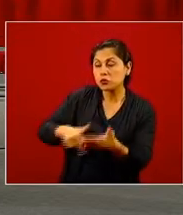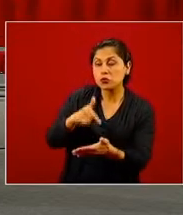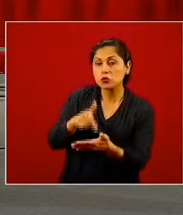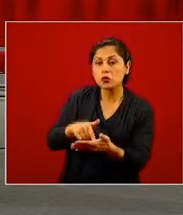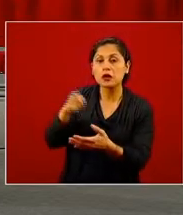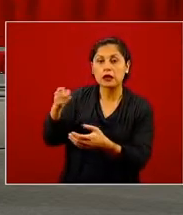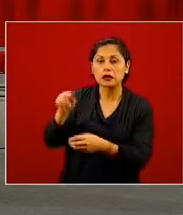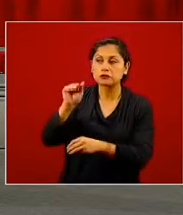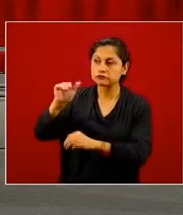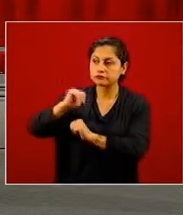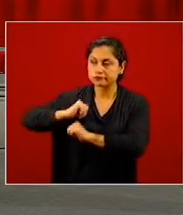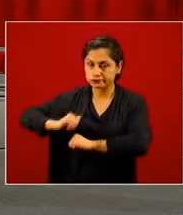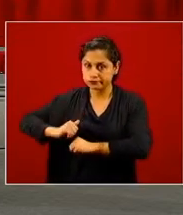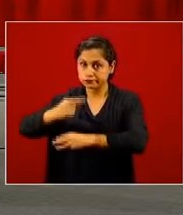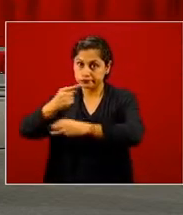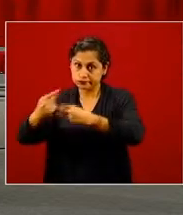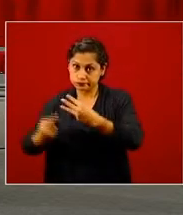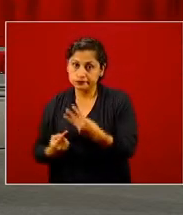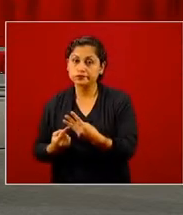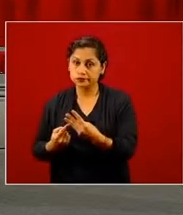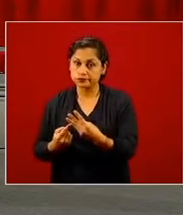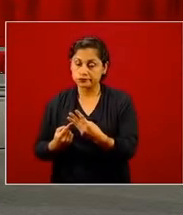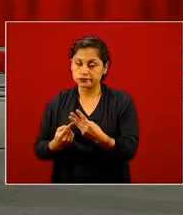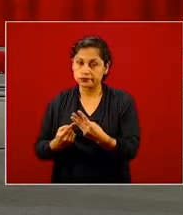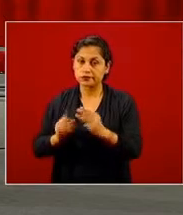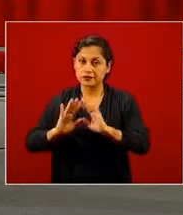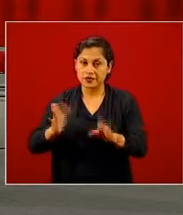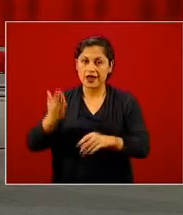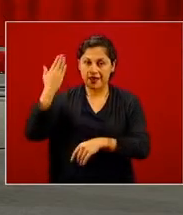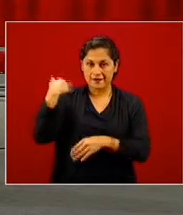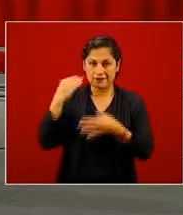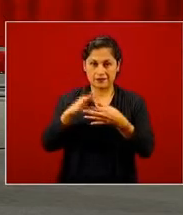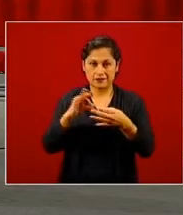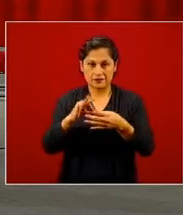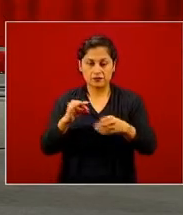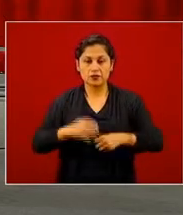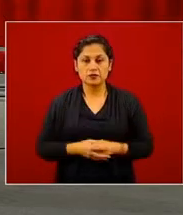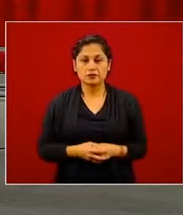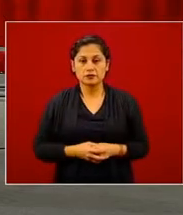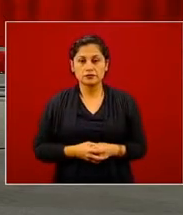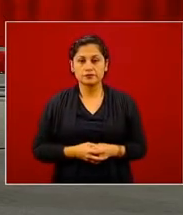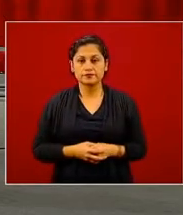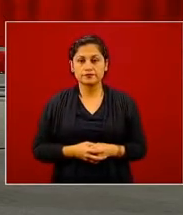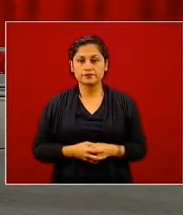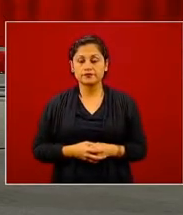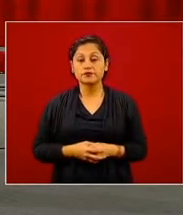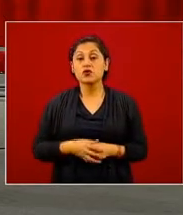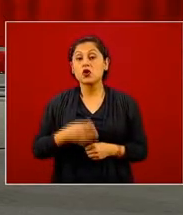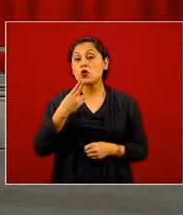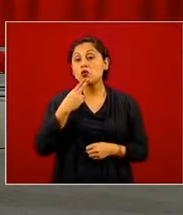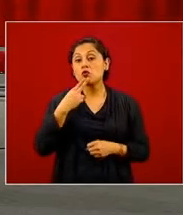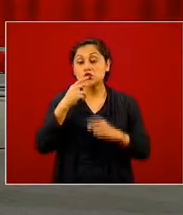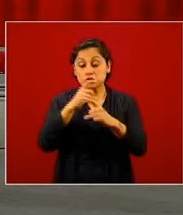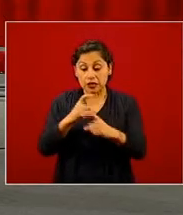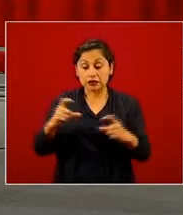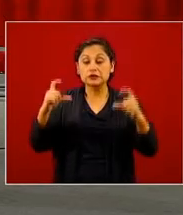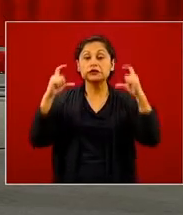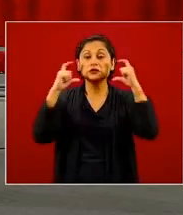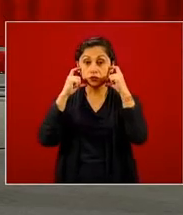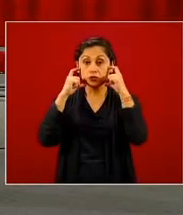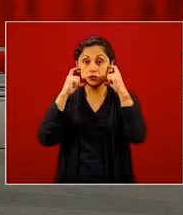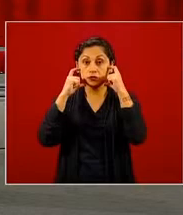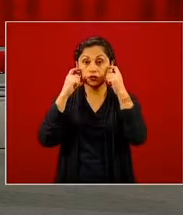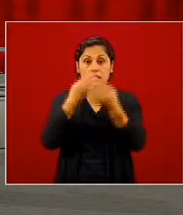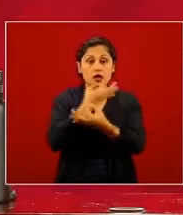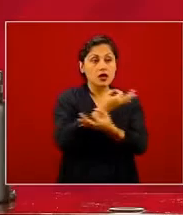in control of schools, and we did it that way because of the reasons that we explained so